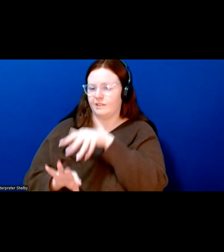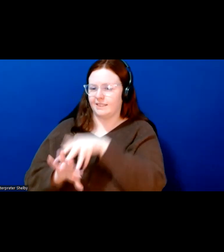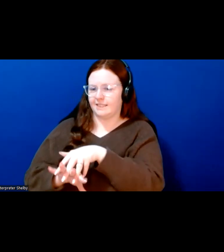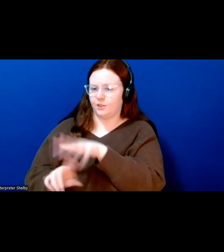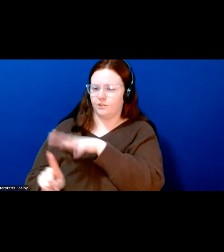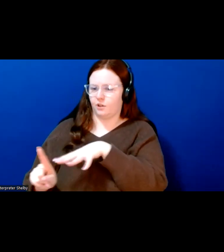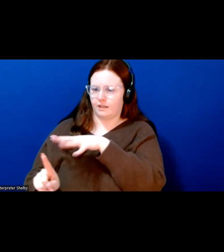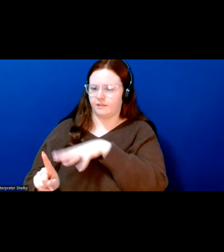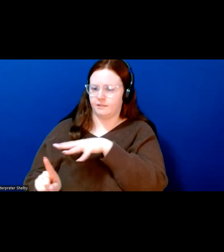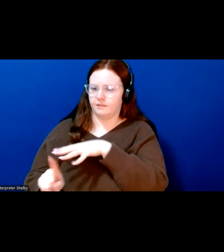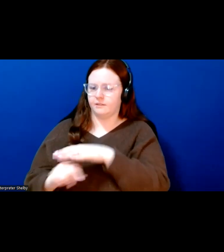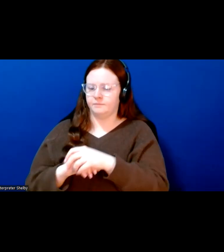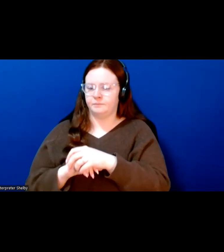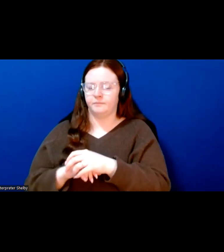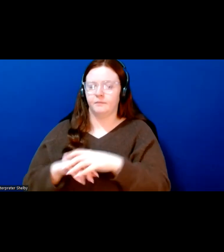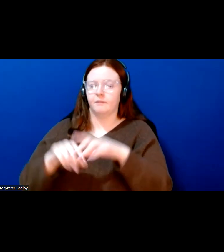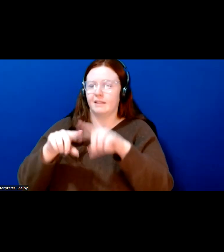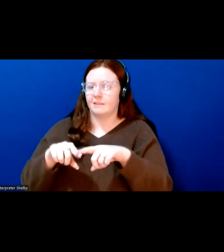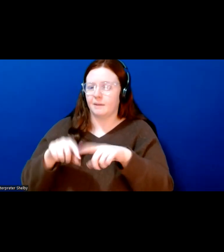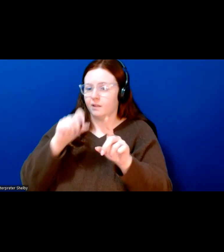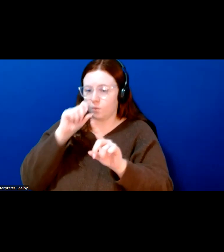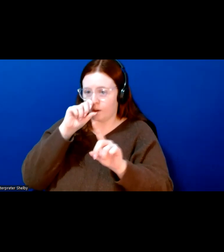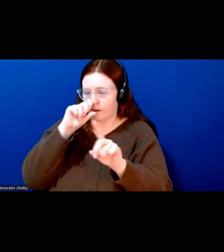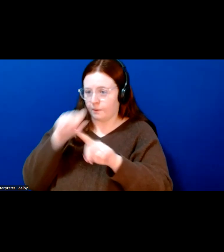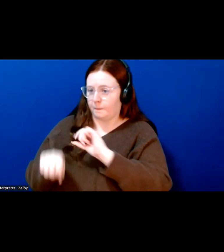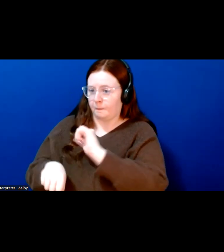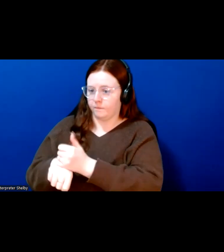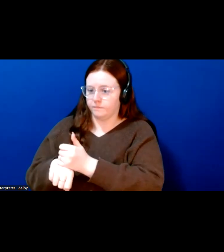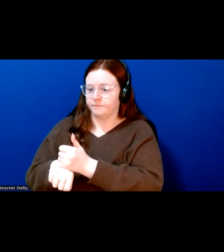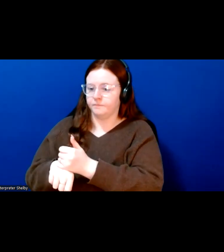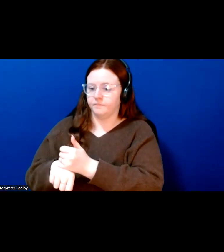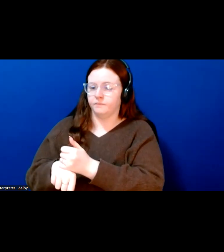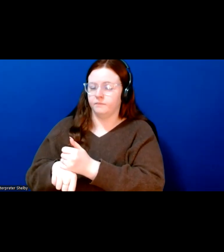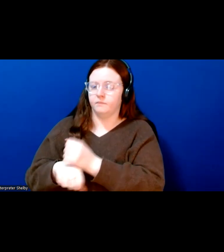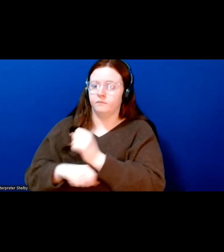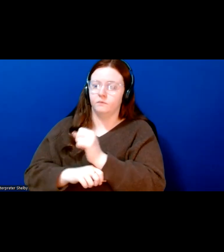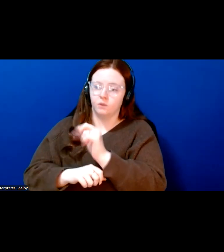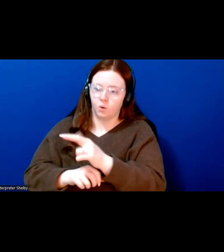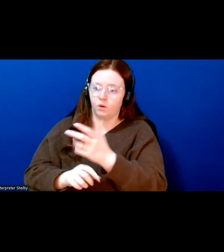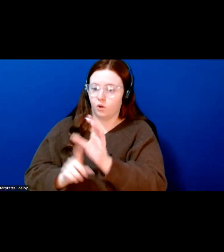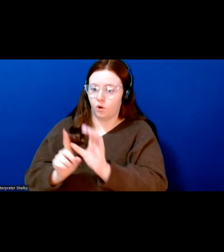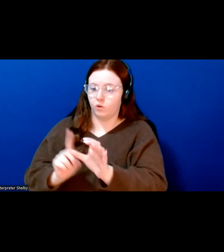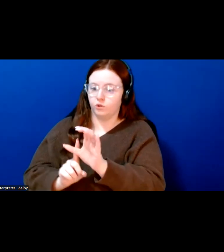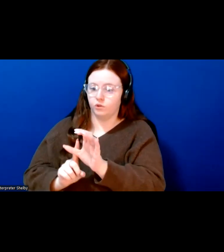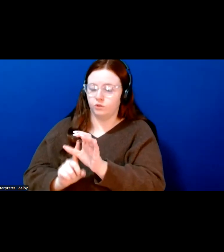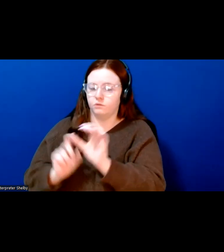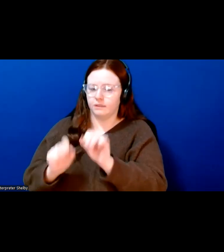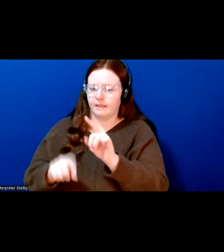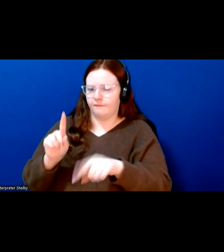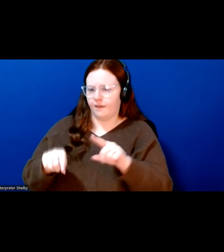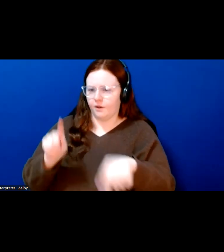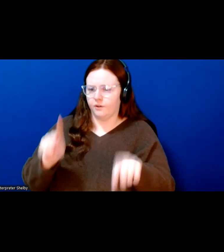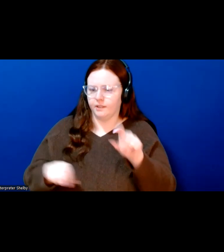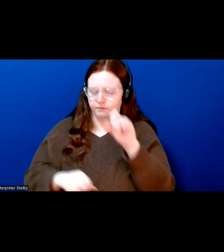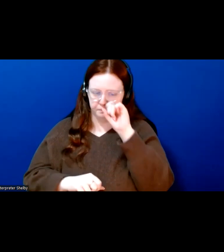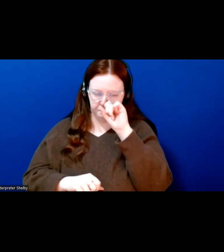and depending on the geographical location or the culture, it can vary, the definition can